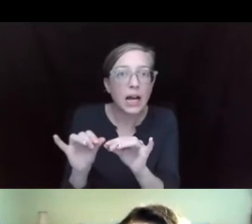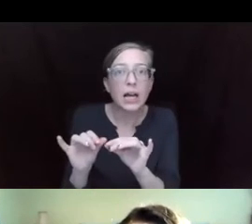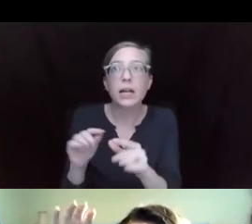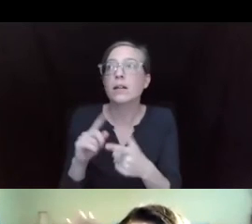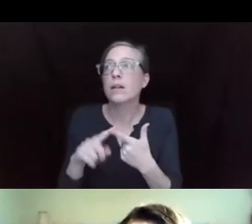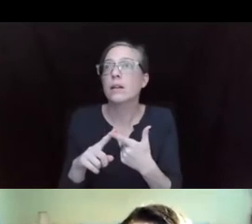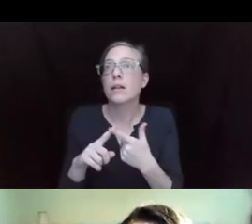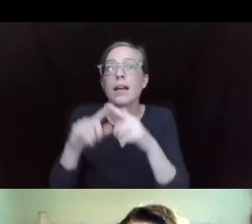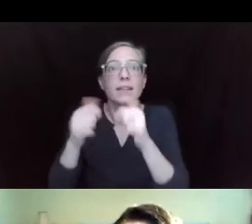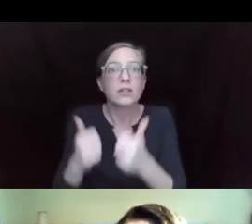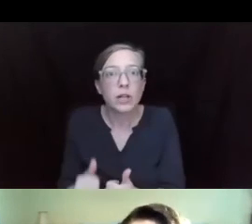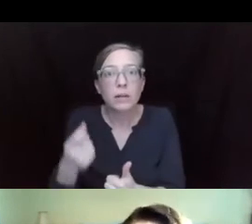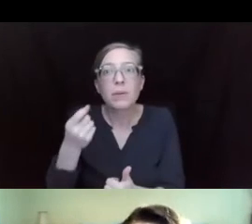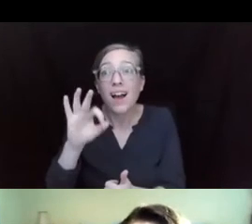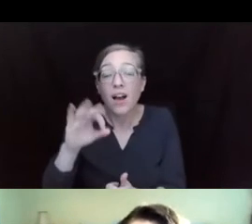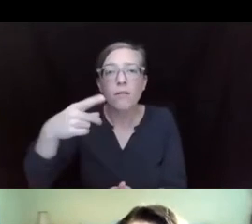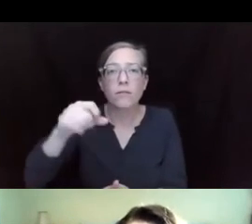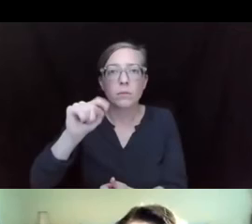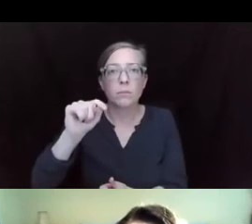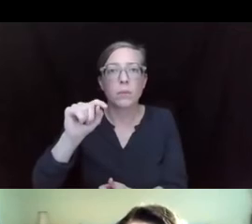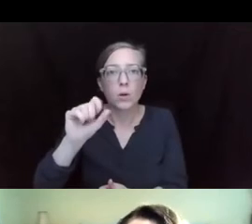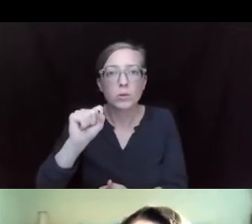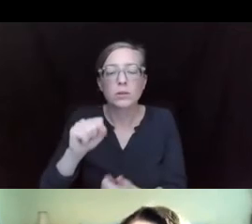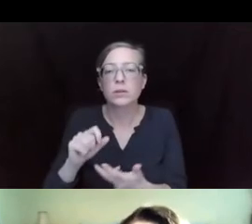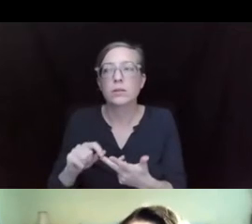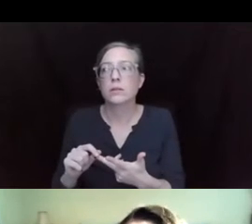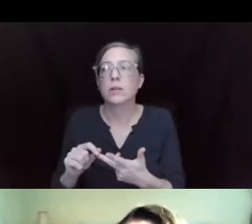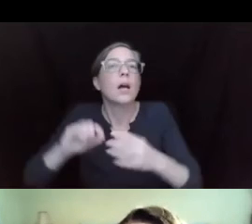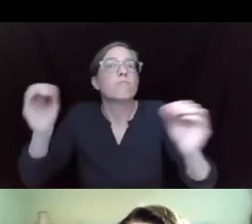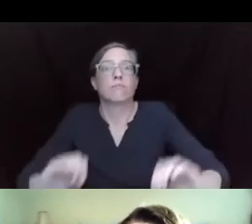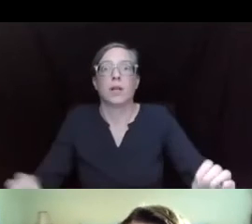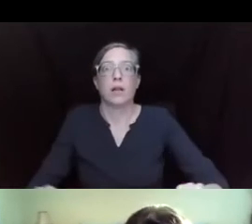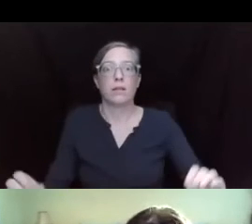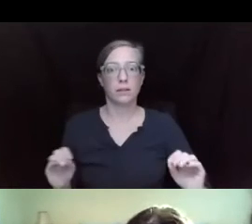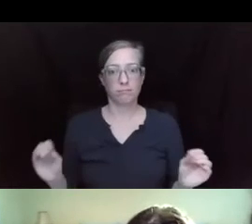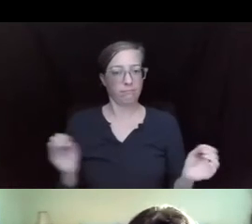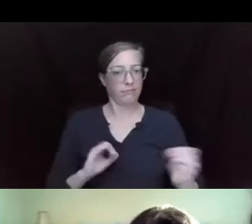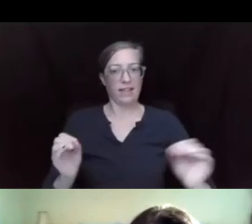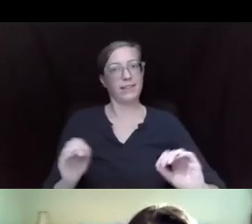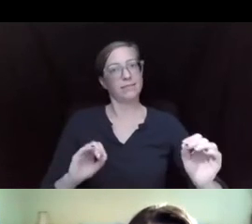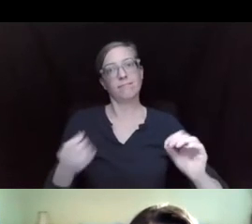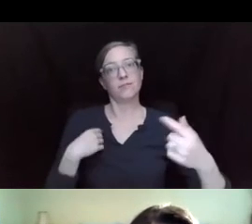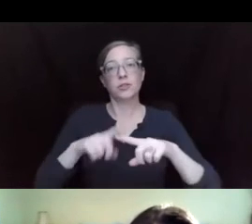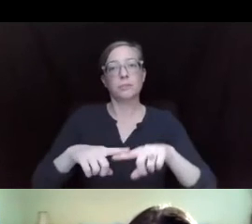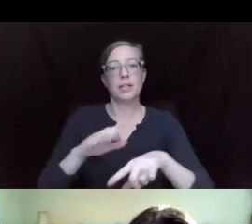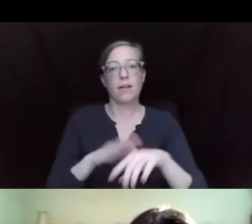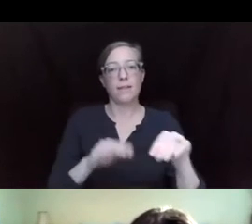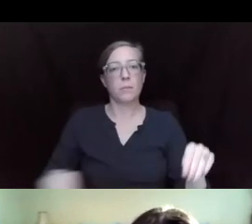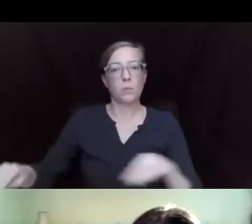gap between the poles, nothing. That only depends on mobilities, and the mobilities are properties of the particle. So what we